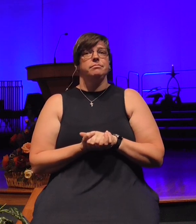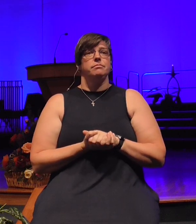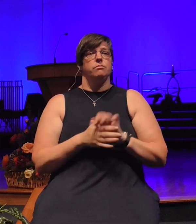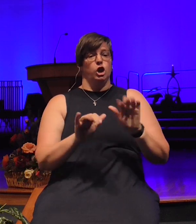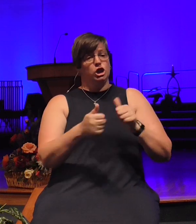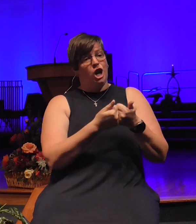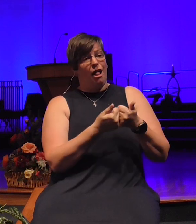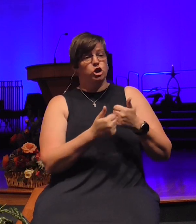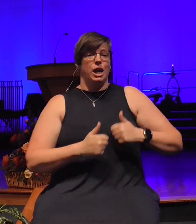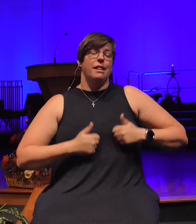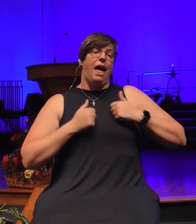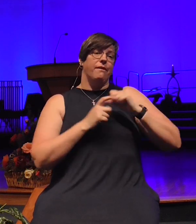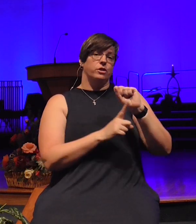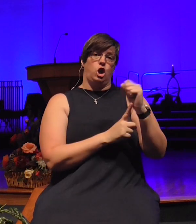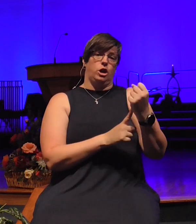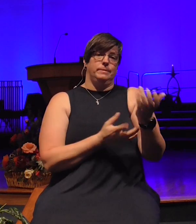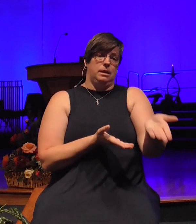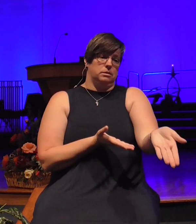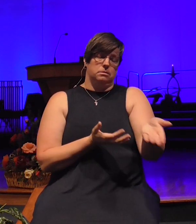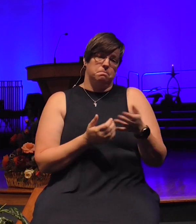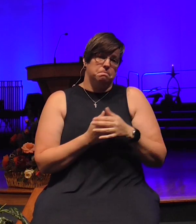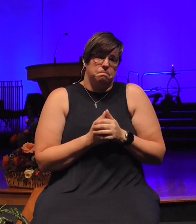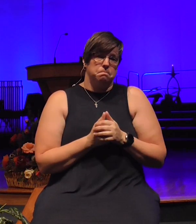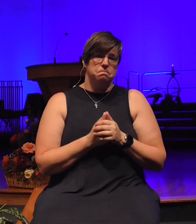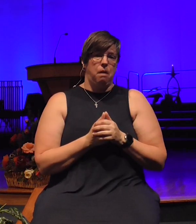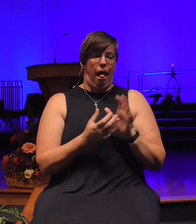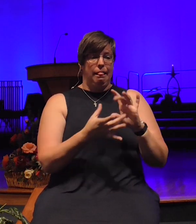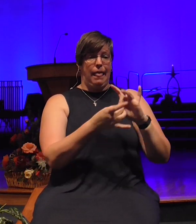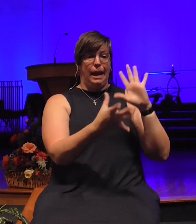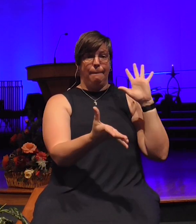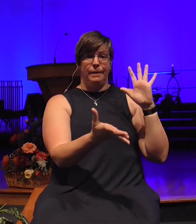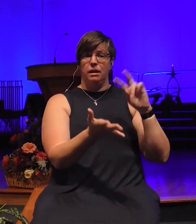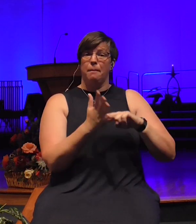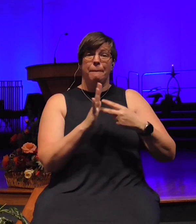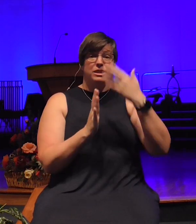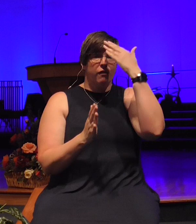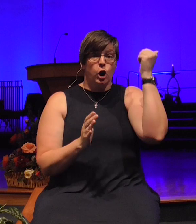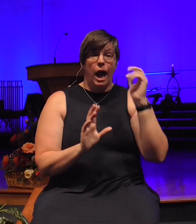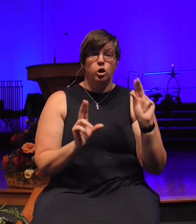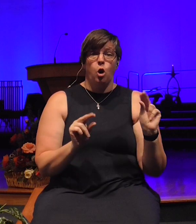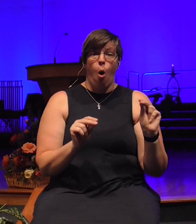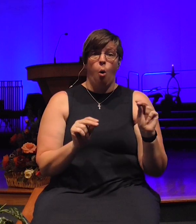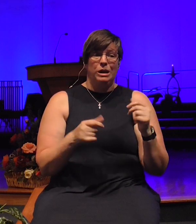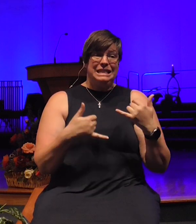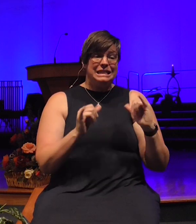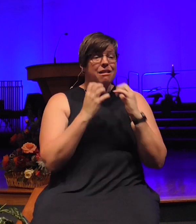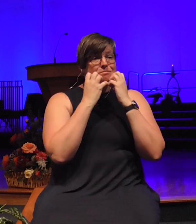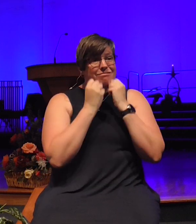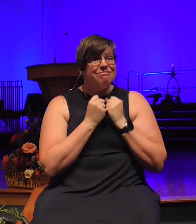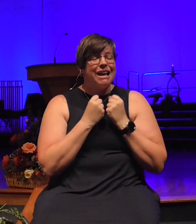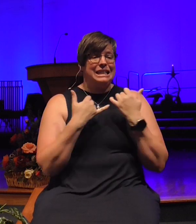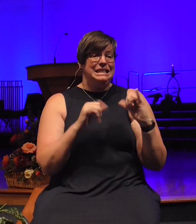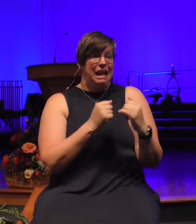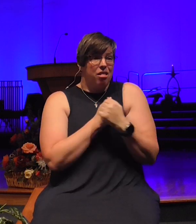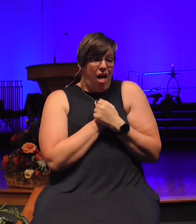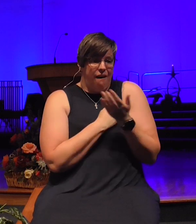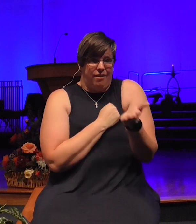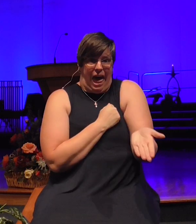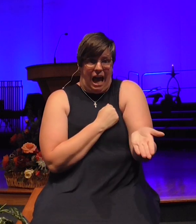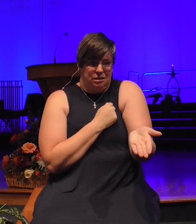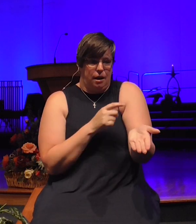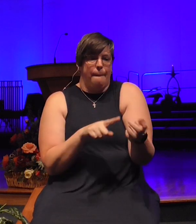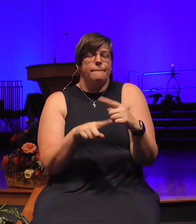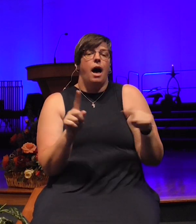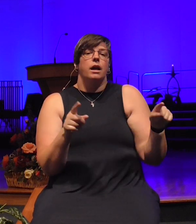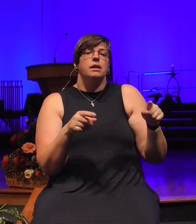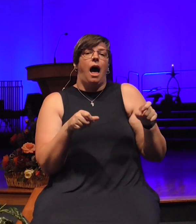a challenging life circumstance. Let it be. Doesn't mean you have to forget about it. You can still care about it. You can still love it.